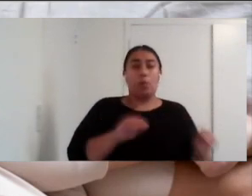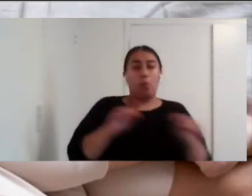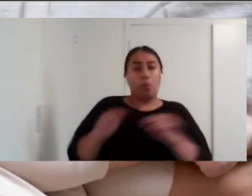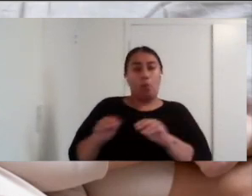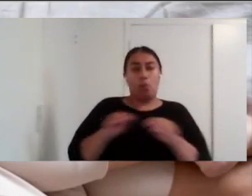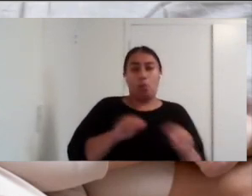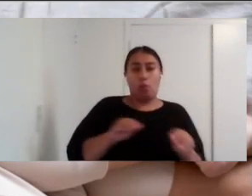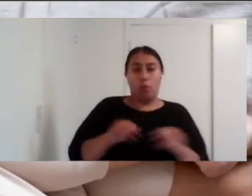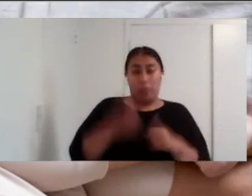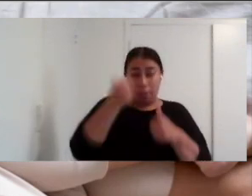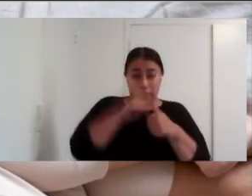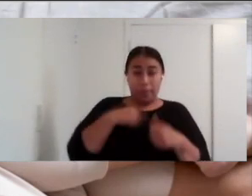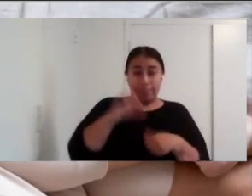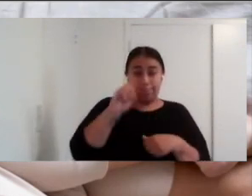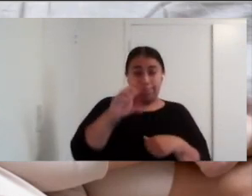health.